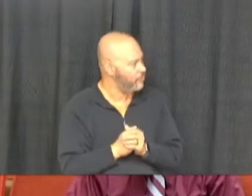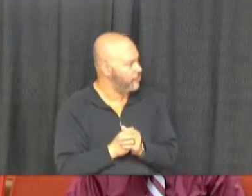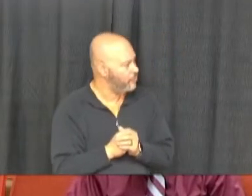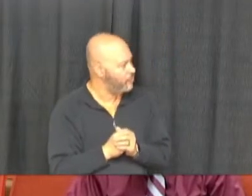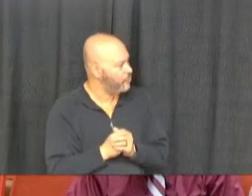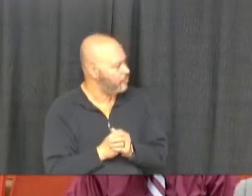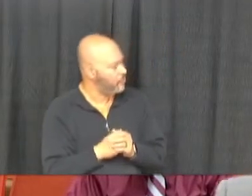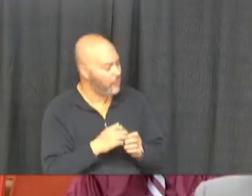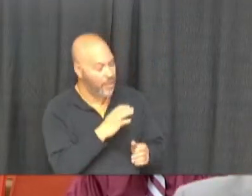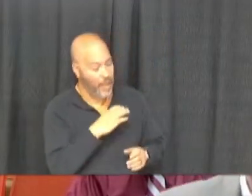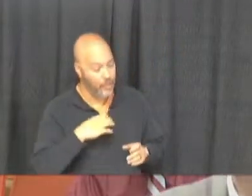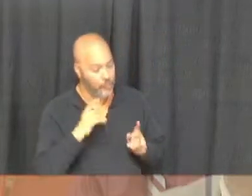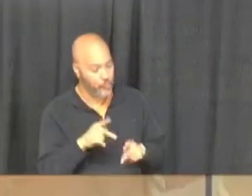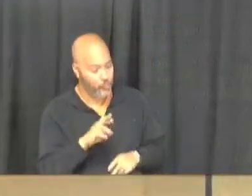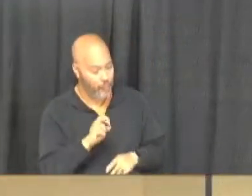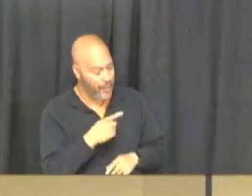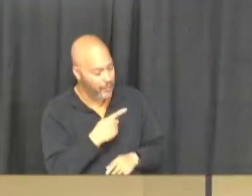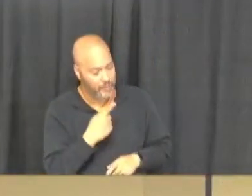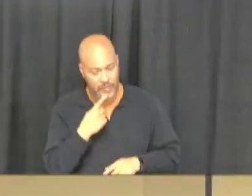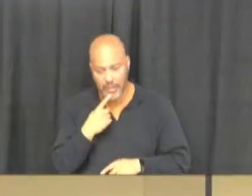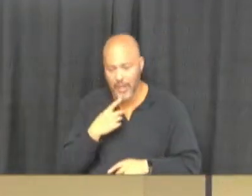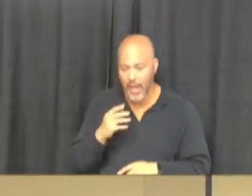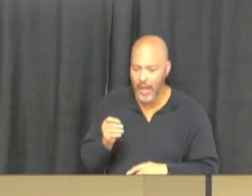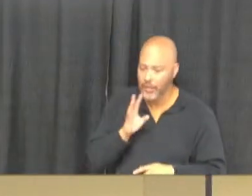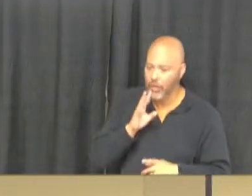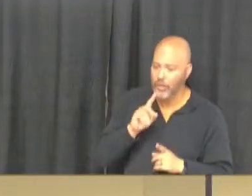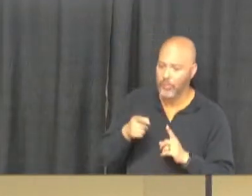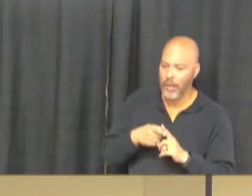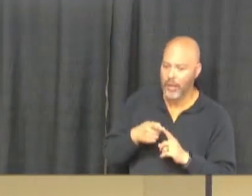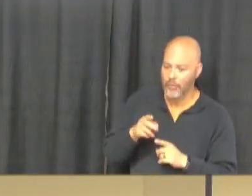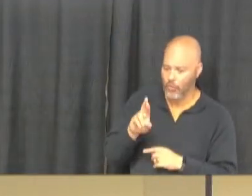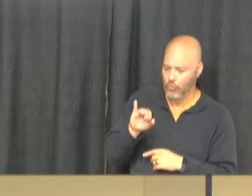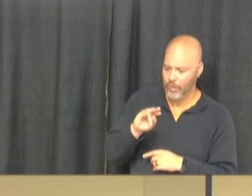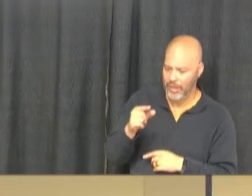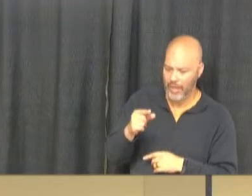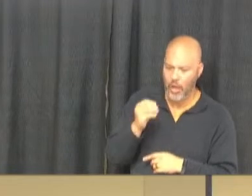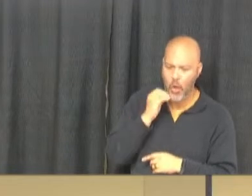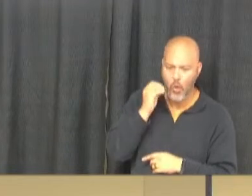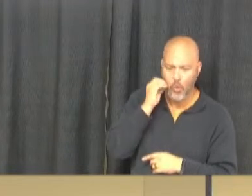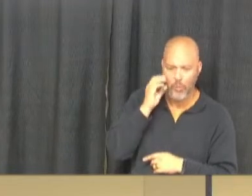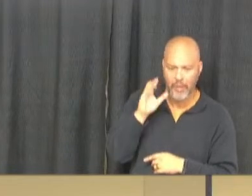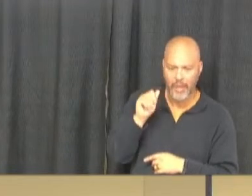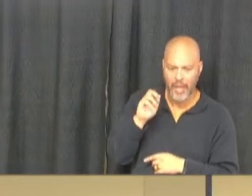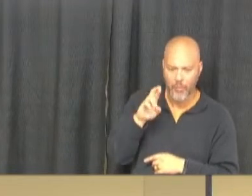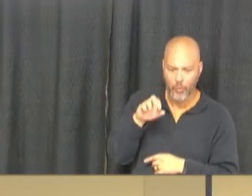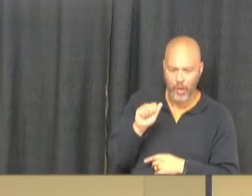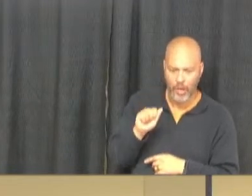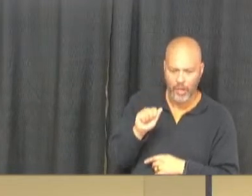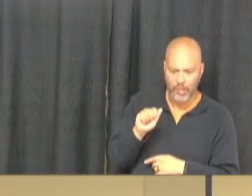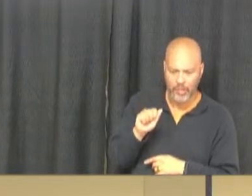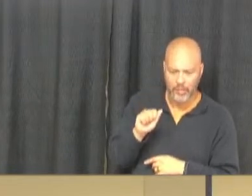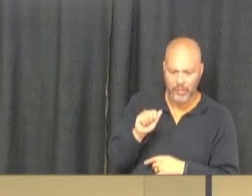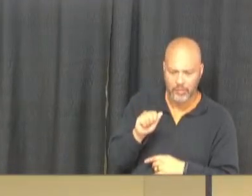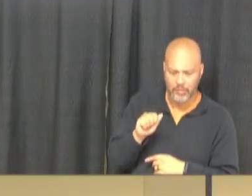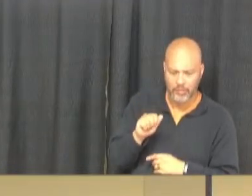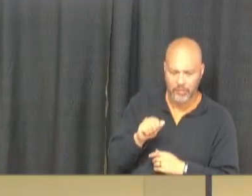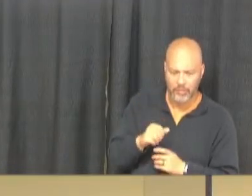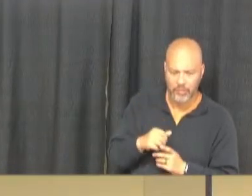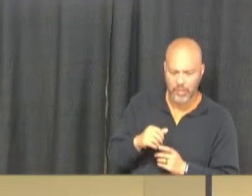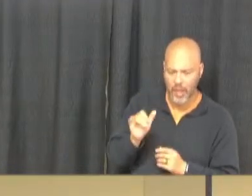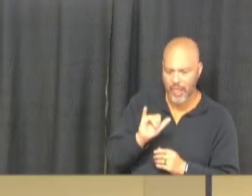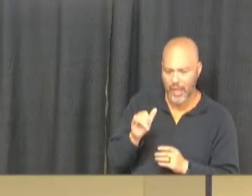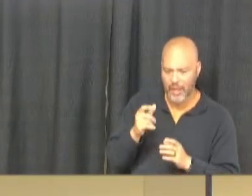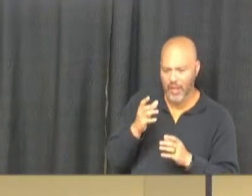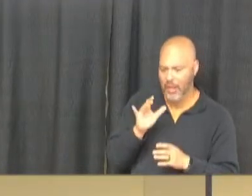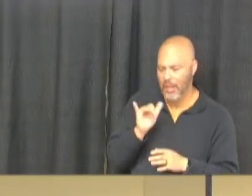And it was mentioned about the Ring home camera, and I'll even throw this one in there. Kind of a